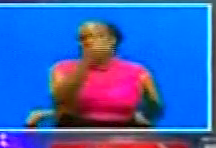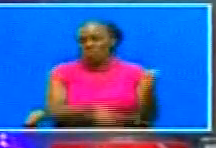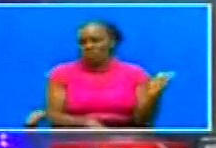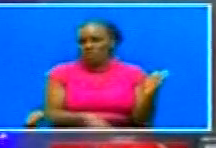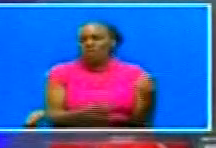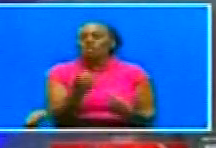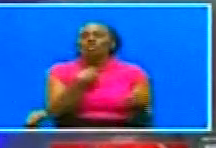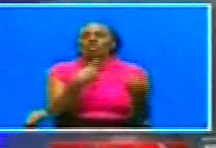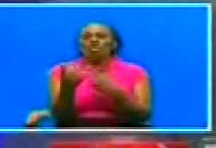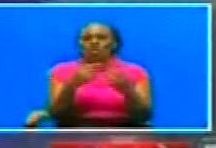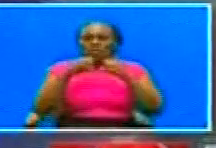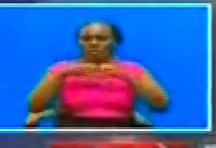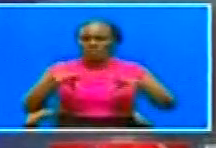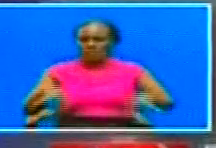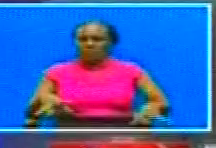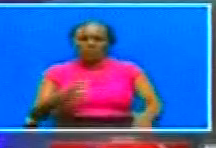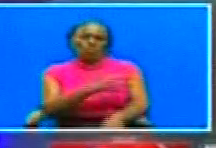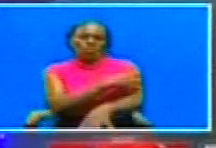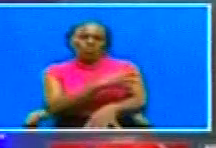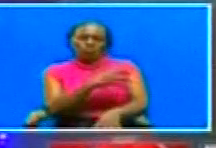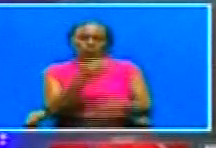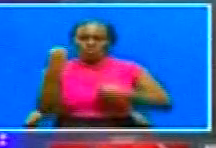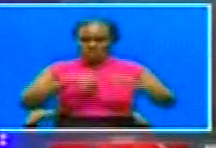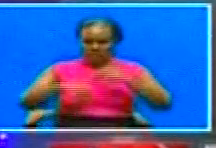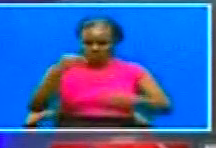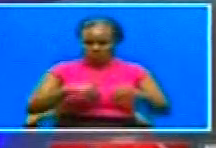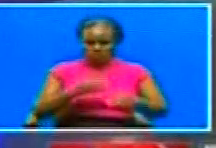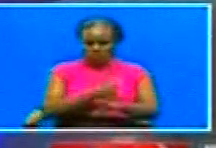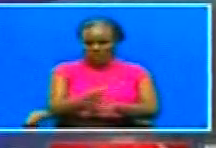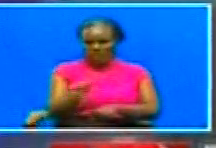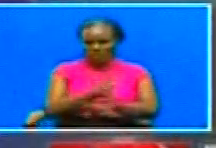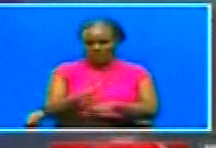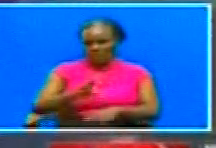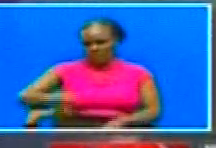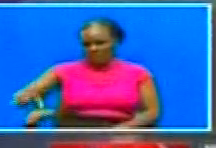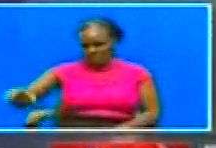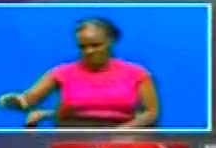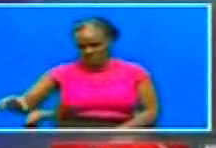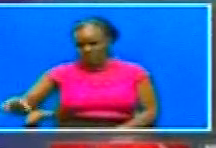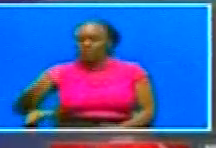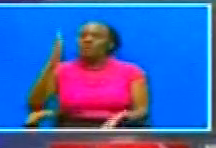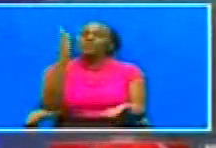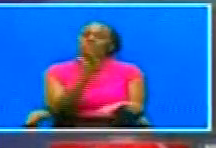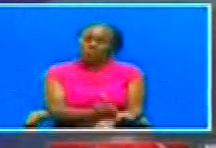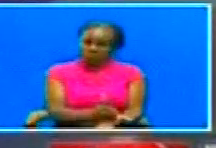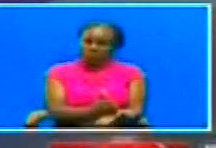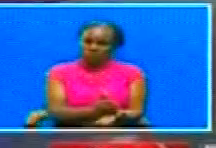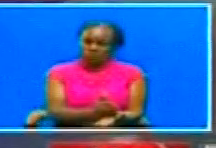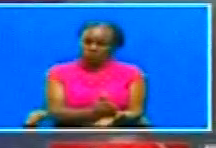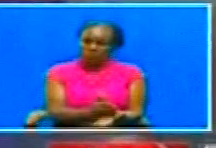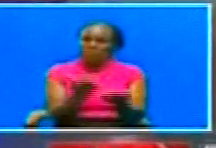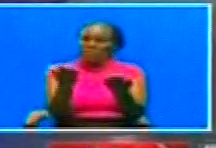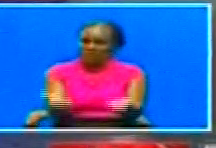talking about devolution of corruption to the branches, to the counties. It is true, it is there.